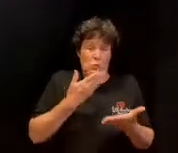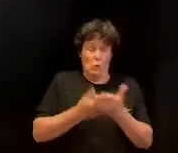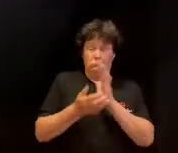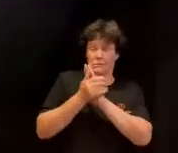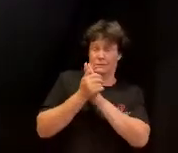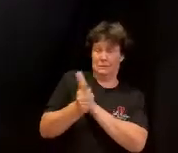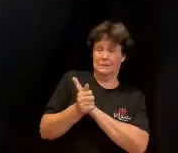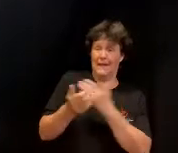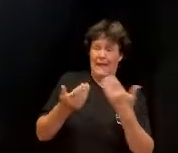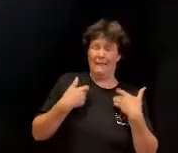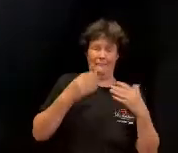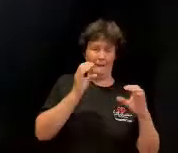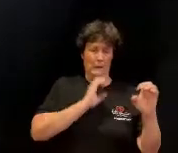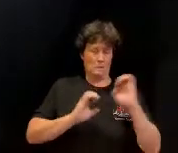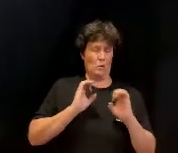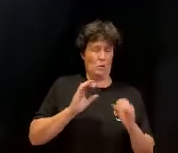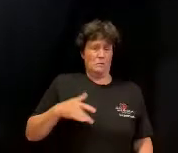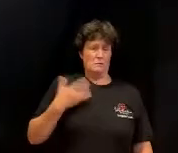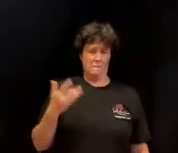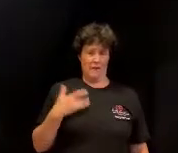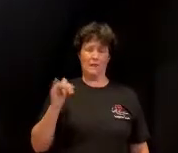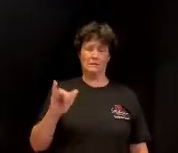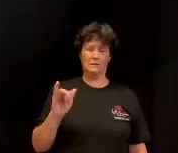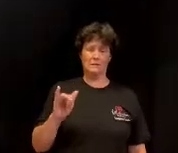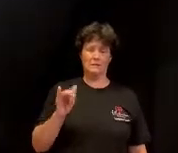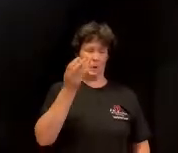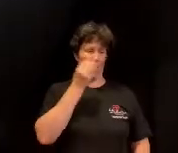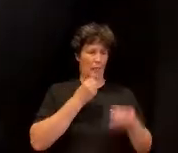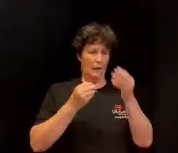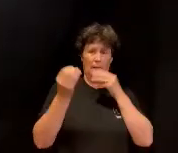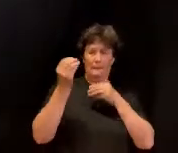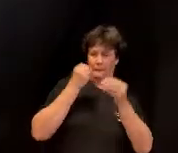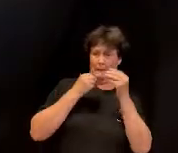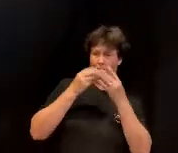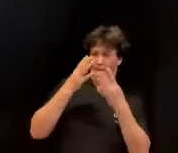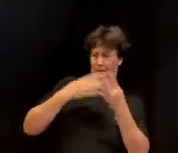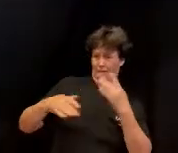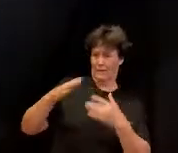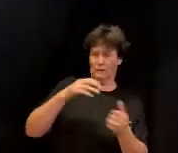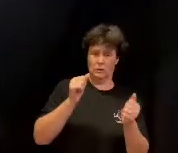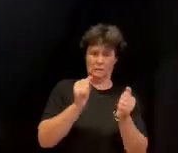and feelings and we'd sit down and we had food together, you know?